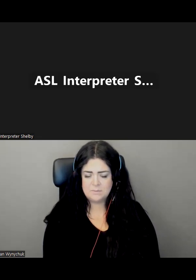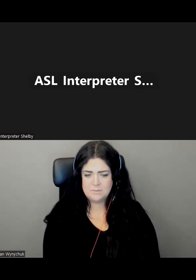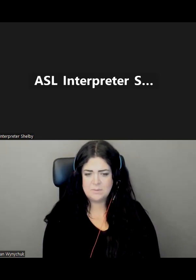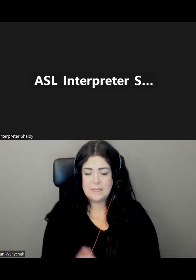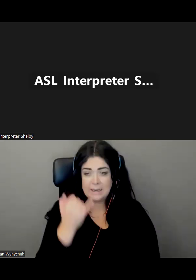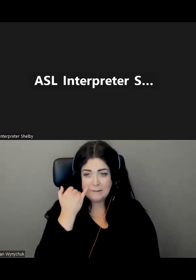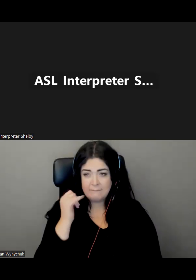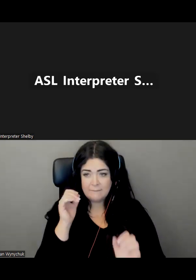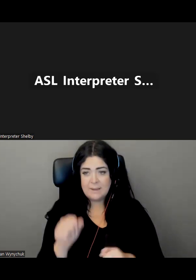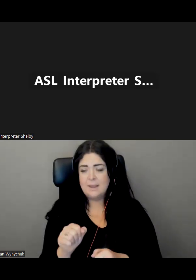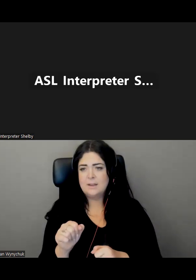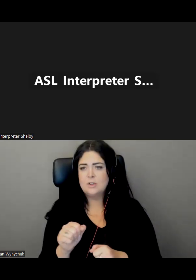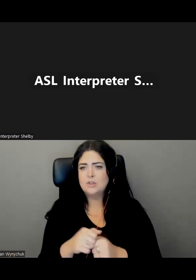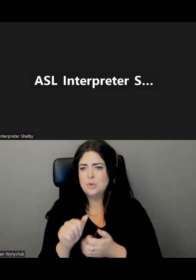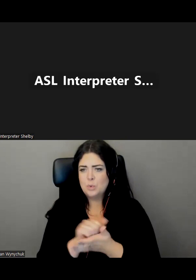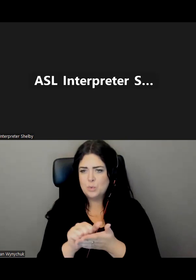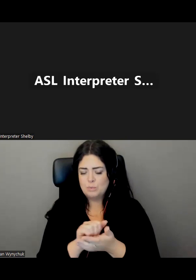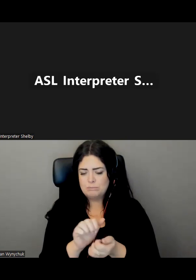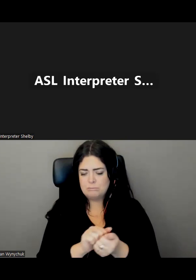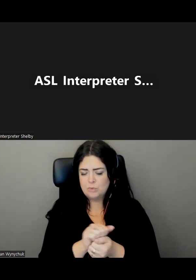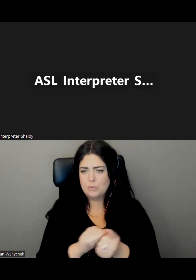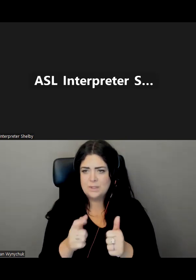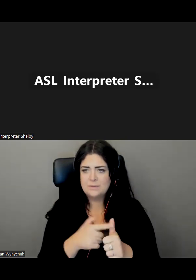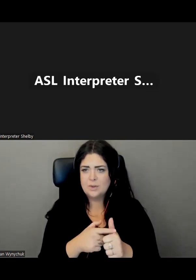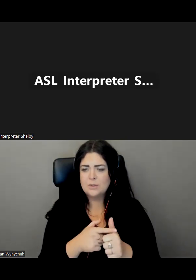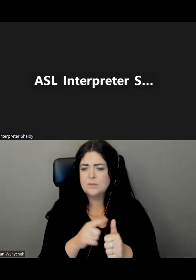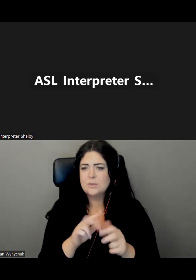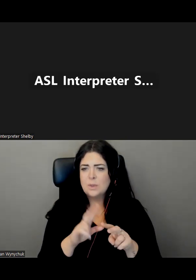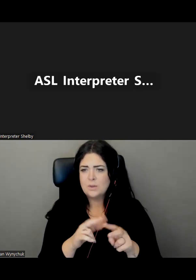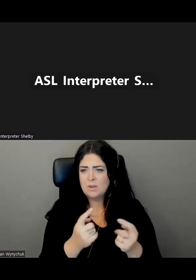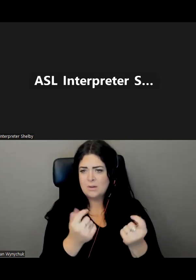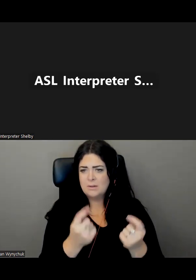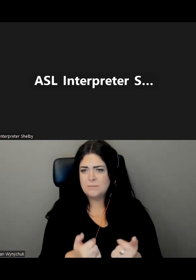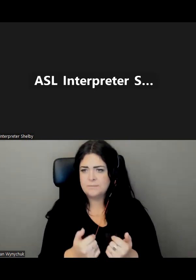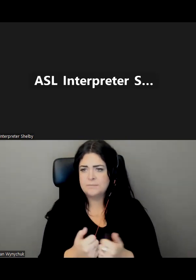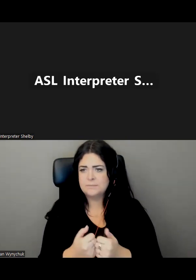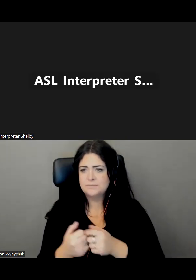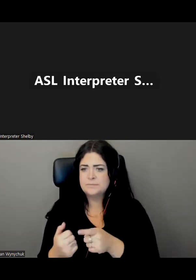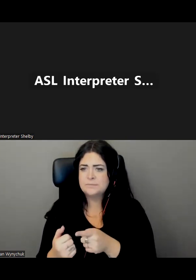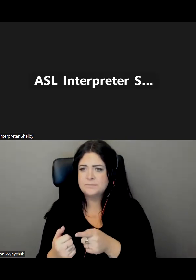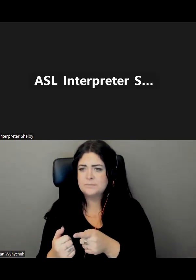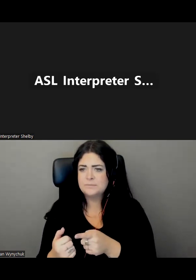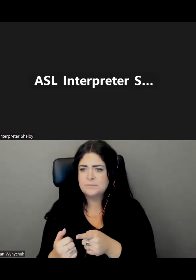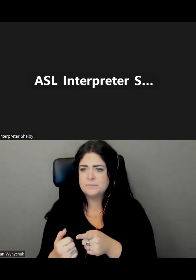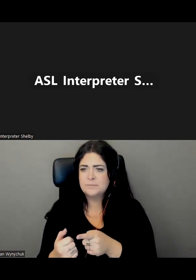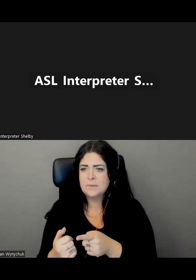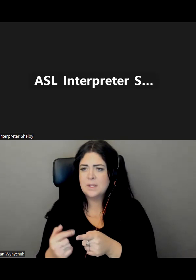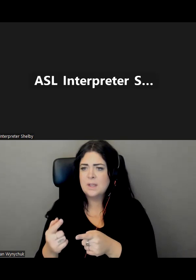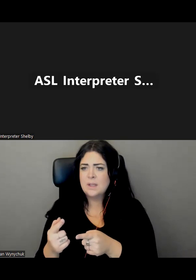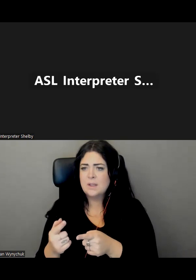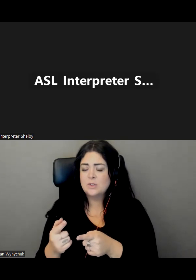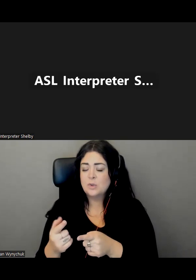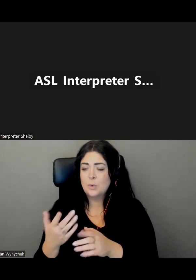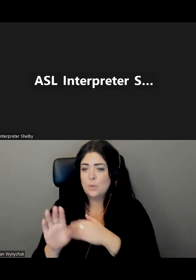question. So I usually put my seaweed on in the fall. That gives it a chance to really sink into your ground.